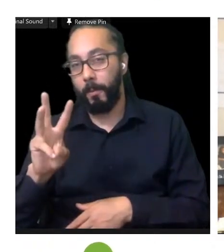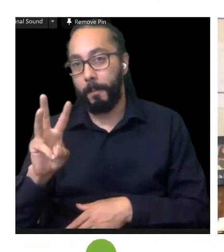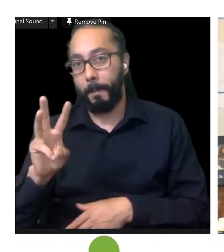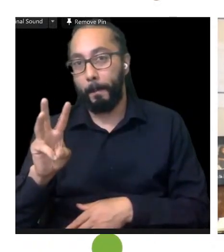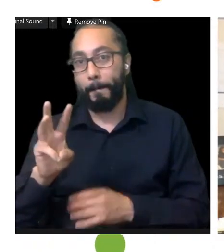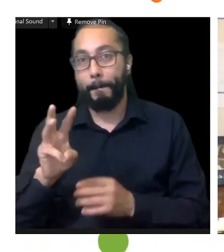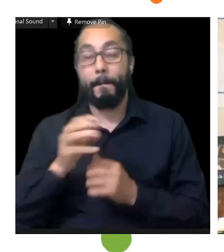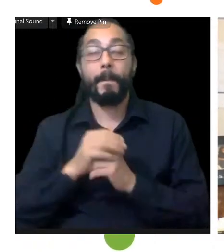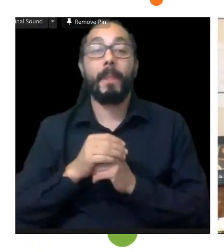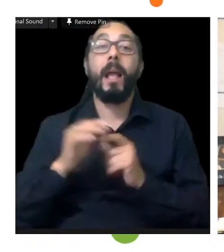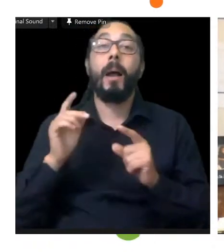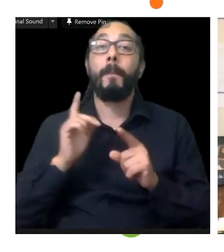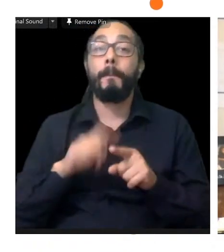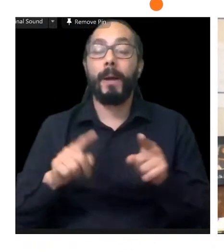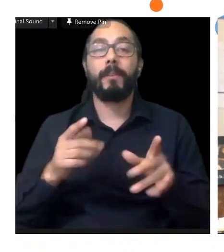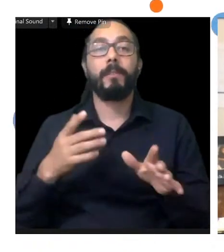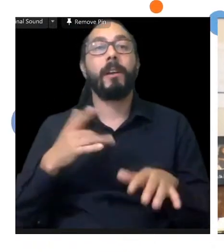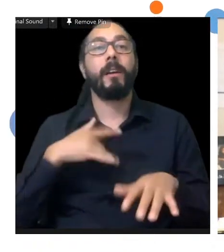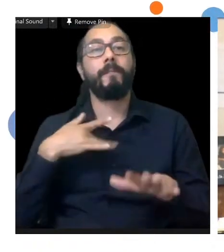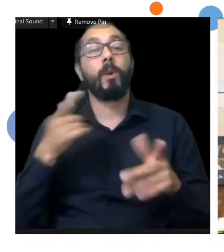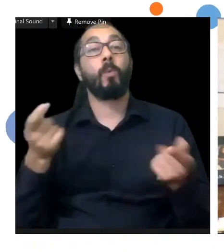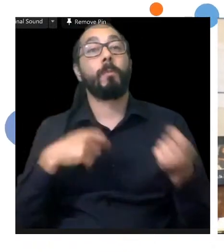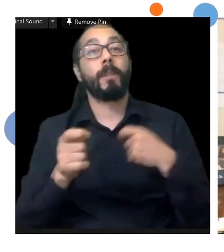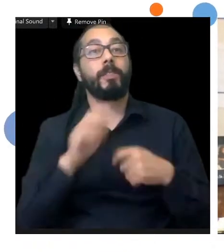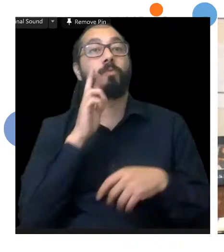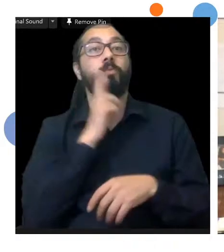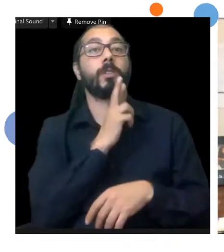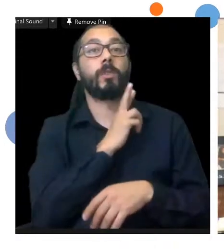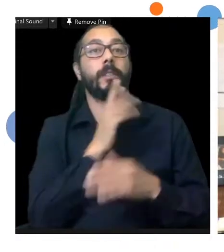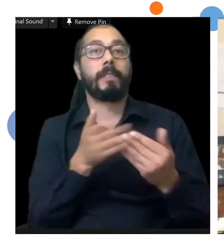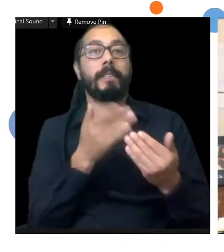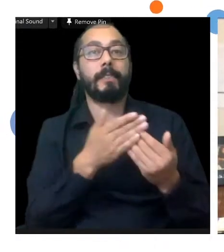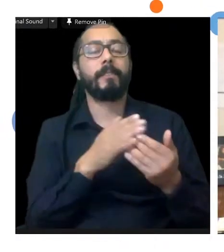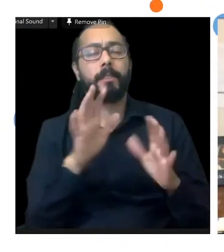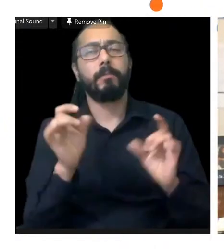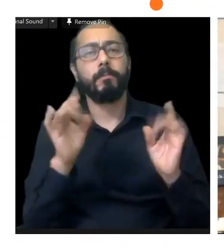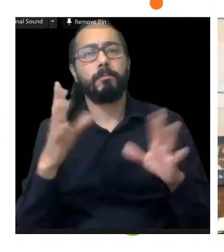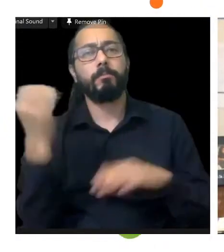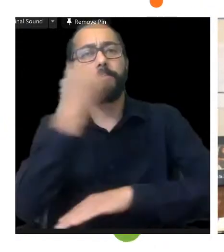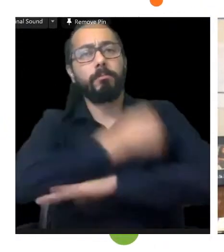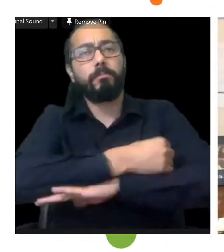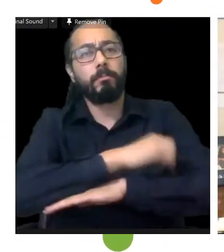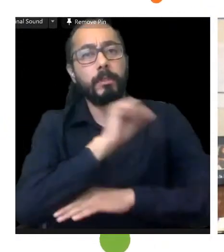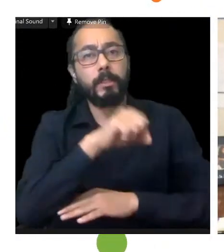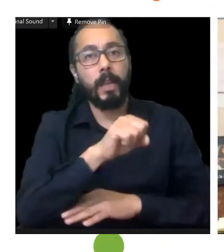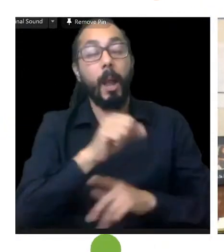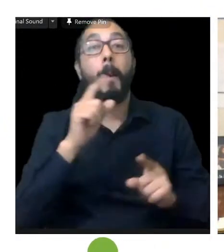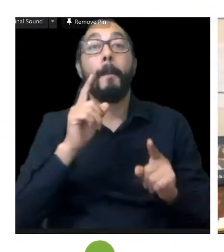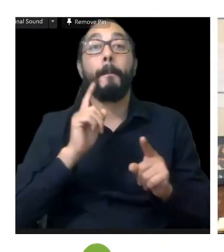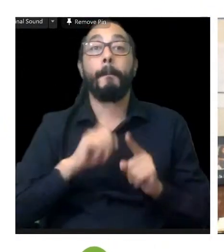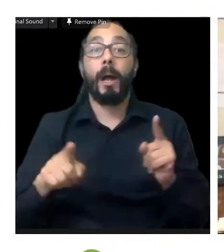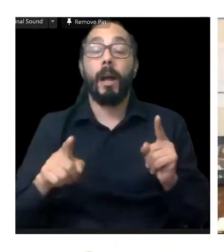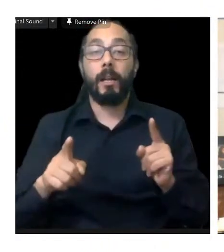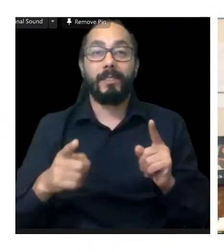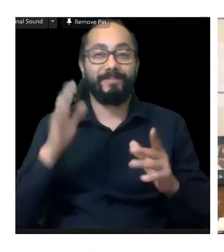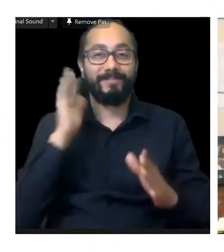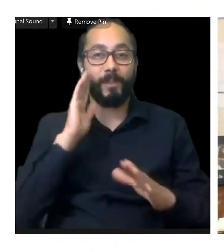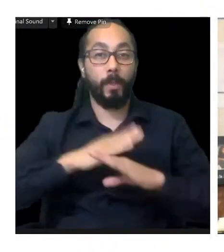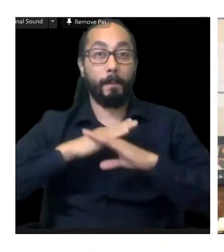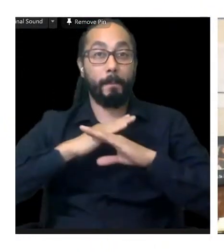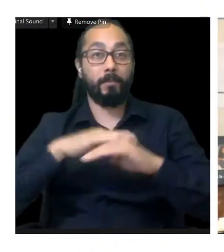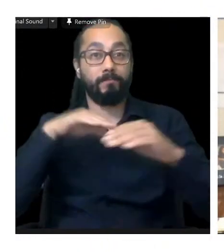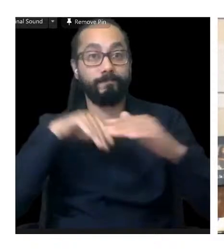the restaurant's a lot easier, in my opinion. I mean, it's terrible that they're going out of business, but if you think about the barriers to entry to start a new restaurant in that same